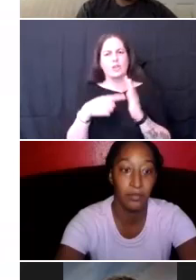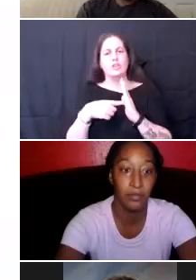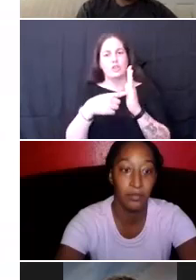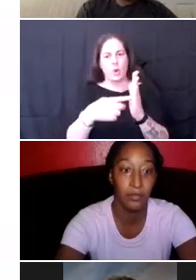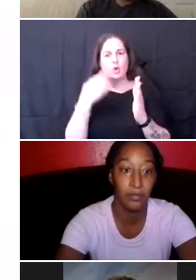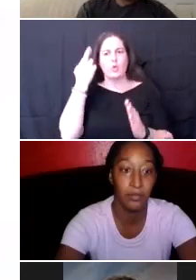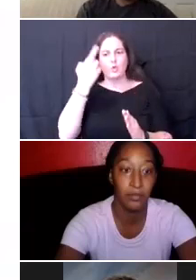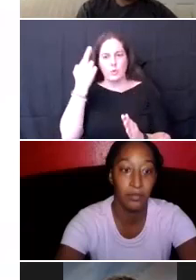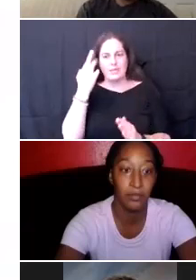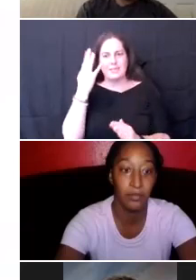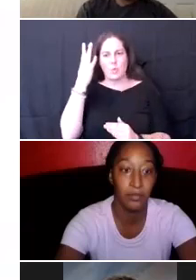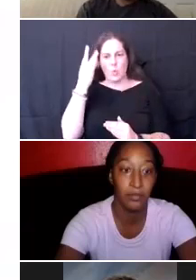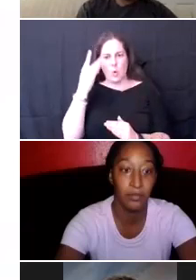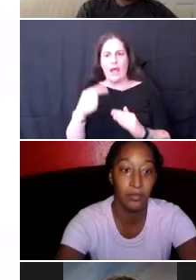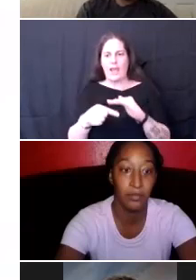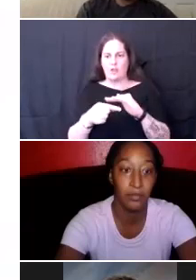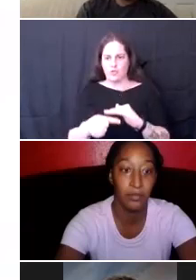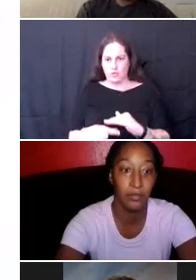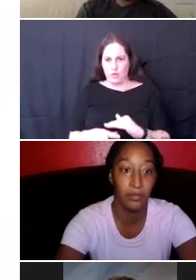why it's like that.